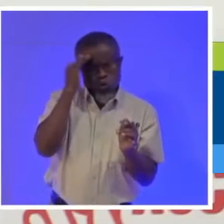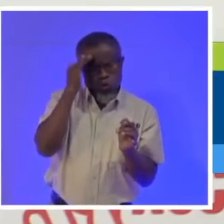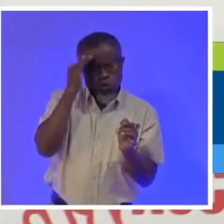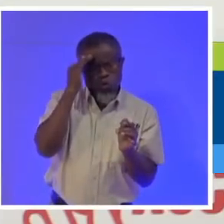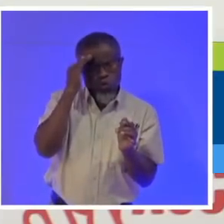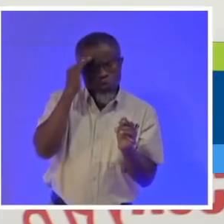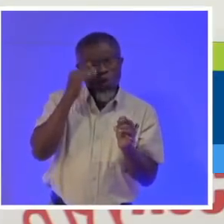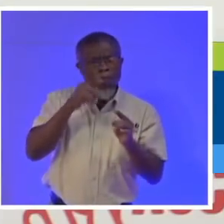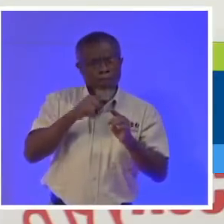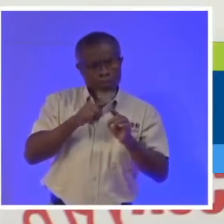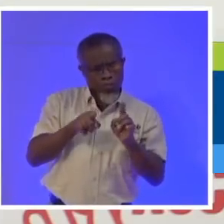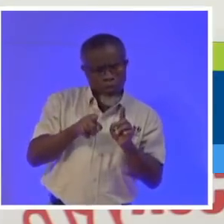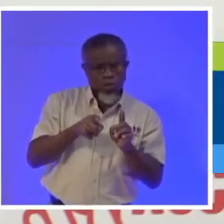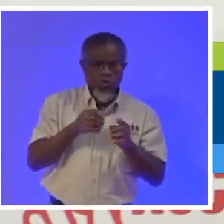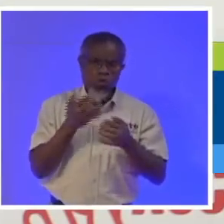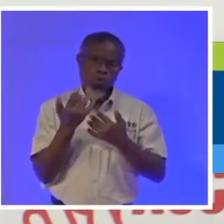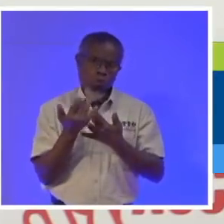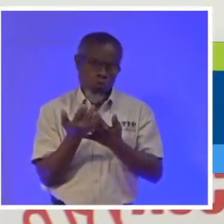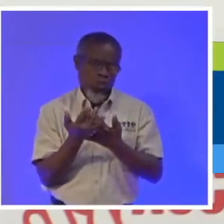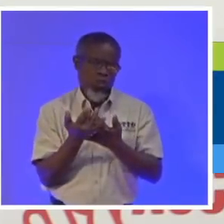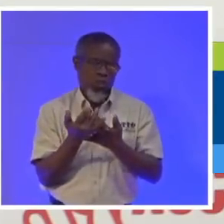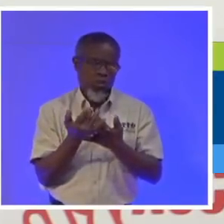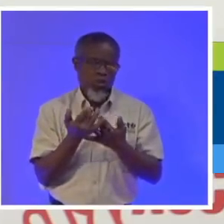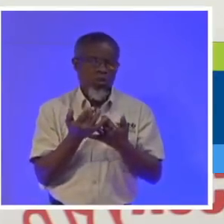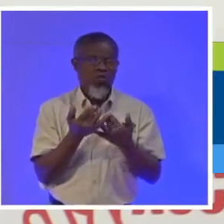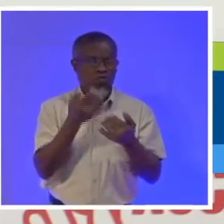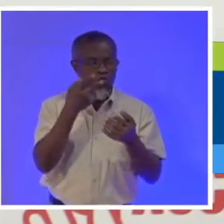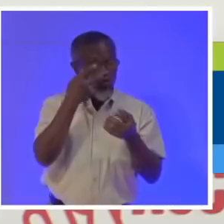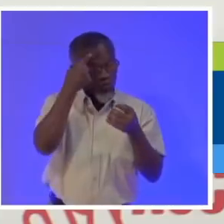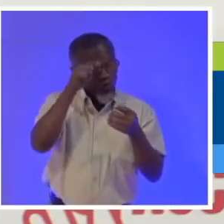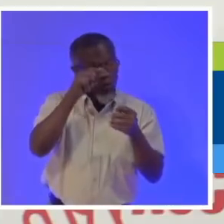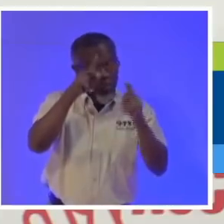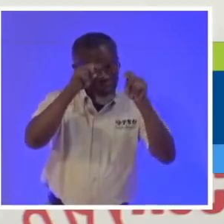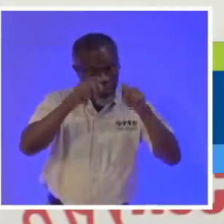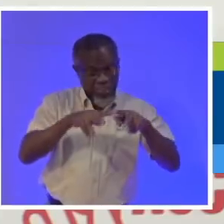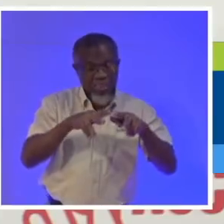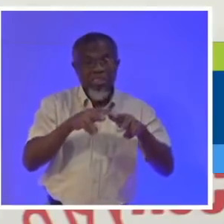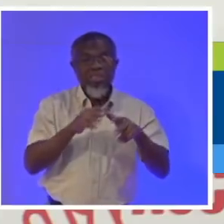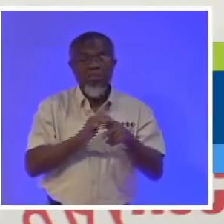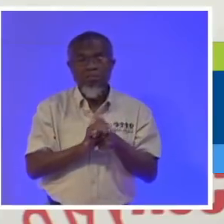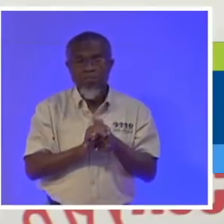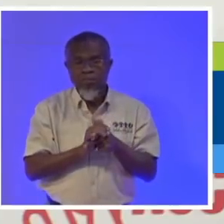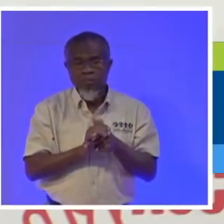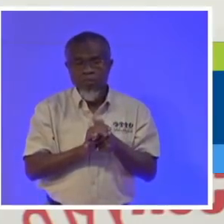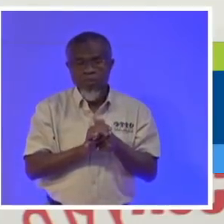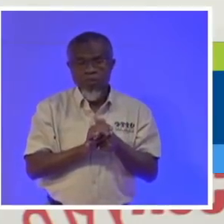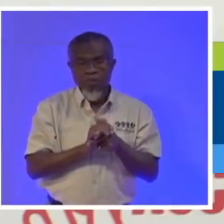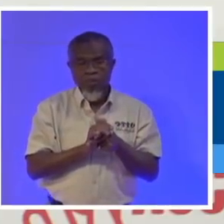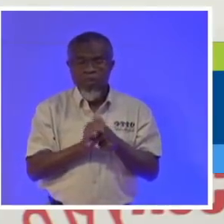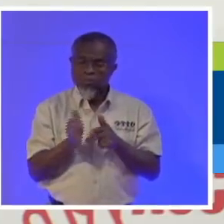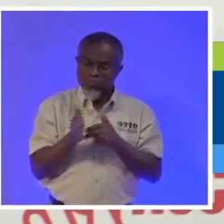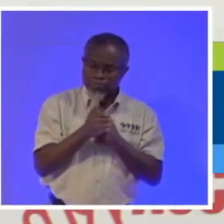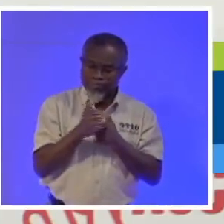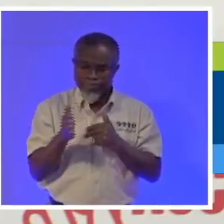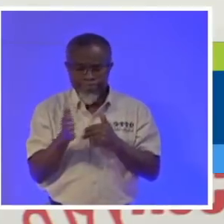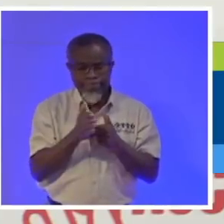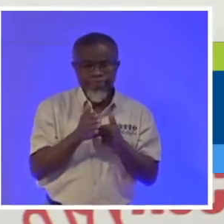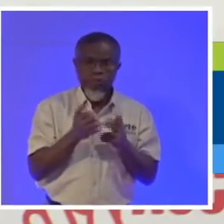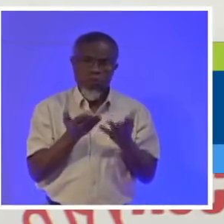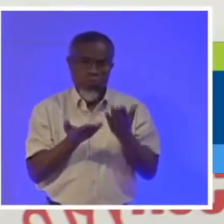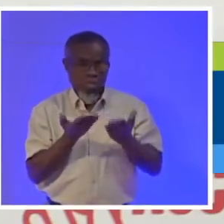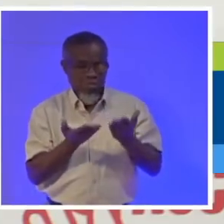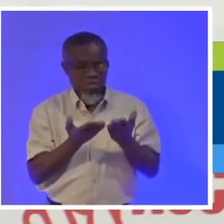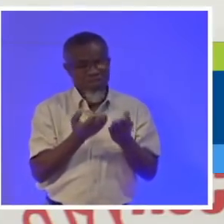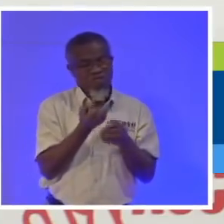manifesting symptoms or a positive test. And the time frame during which that is likely to happen extends to as far as